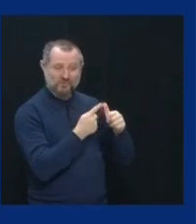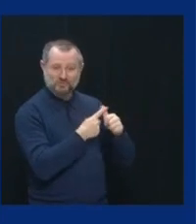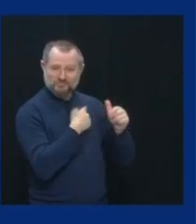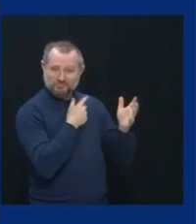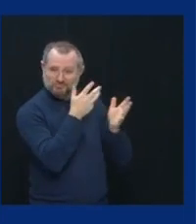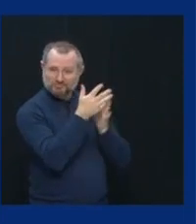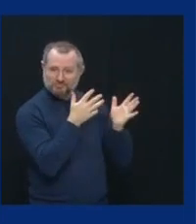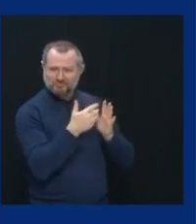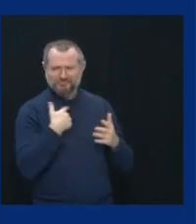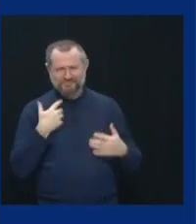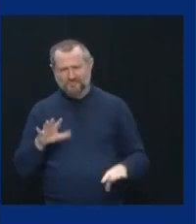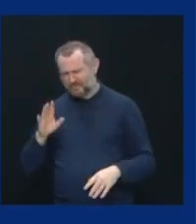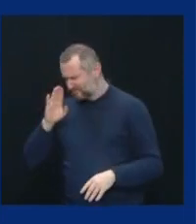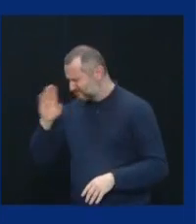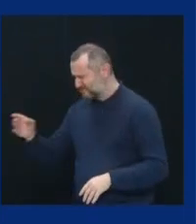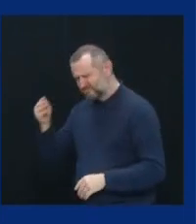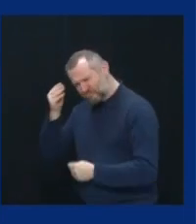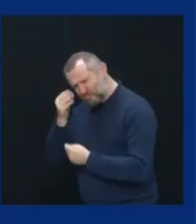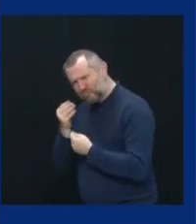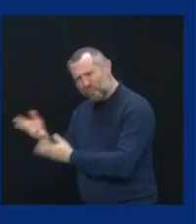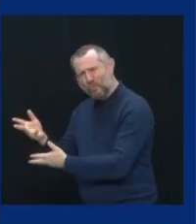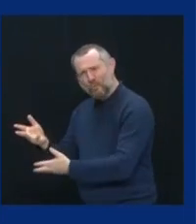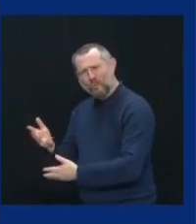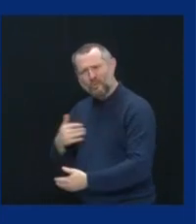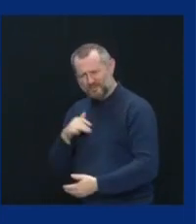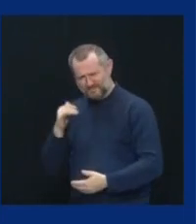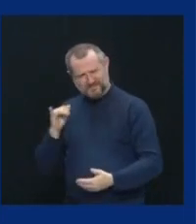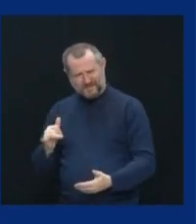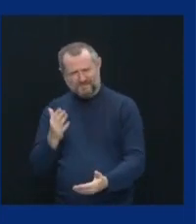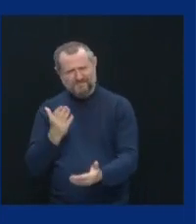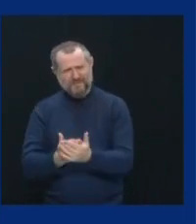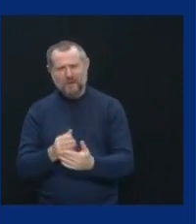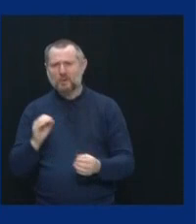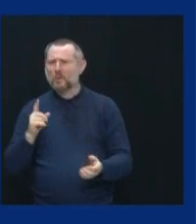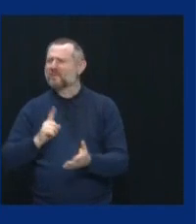that. That's a fact. There's nothing to investigate there.